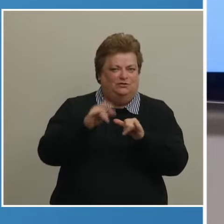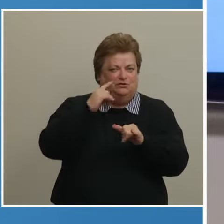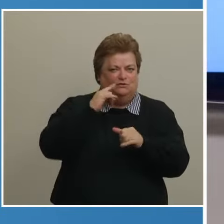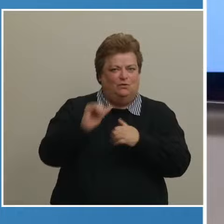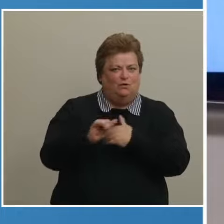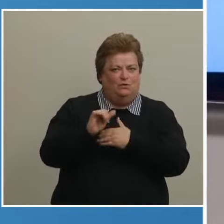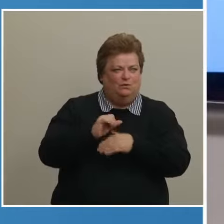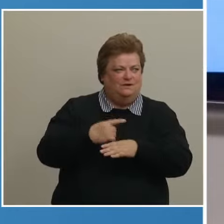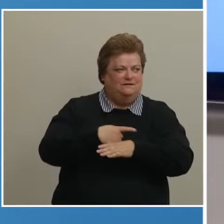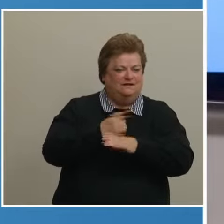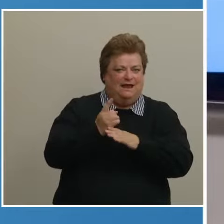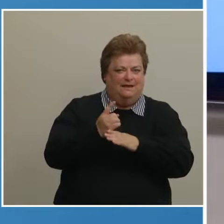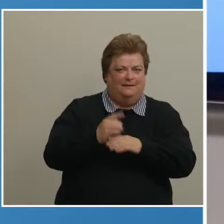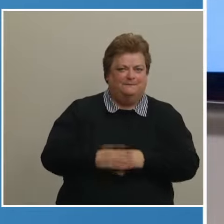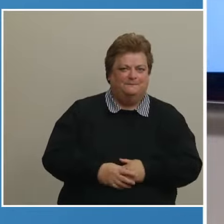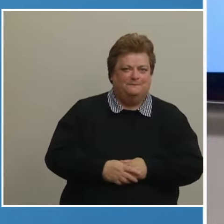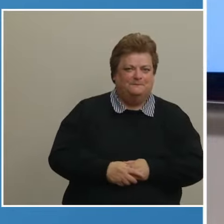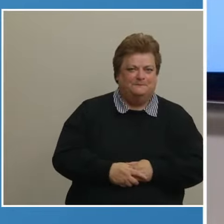Raju?